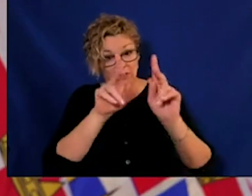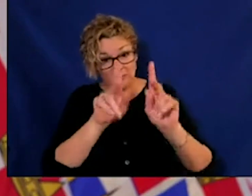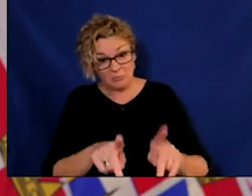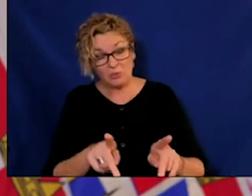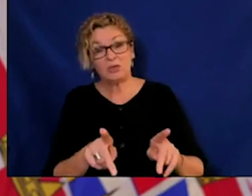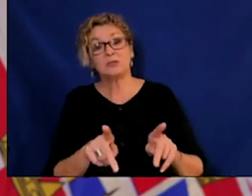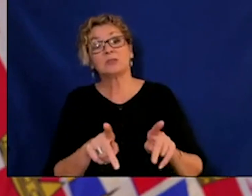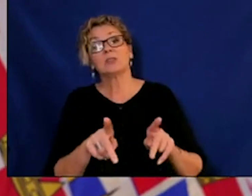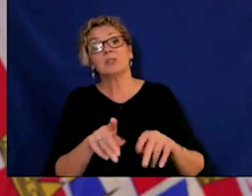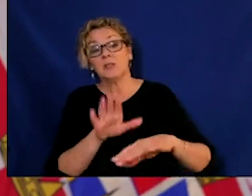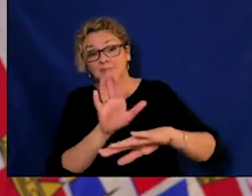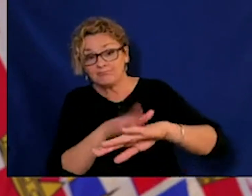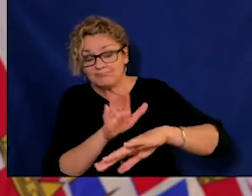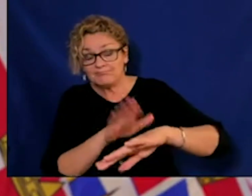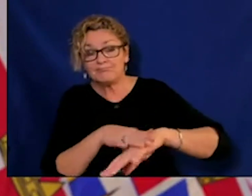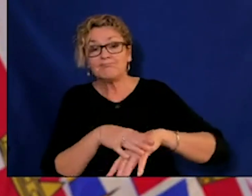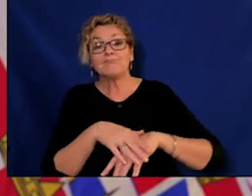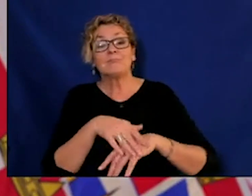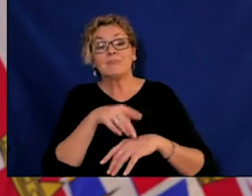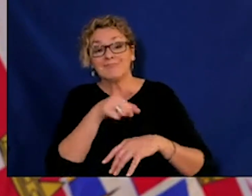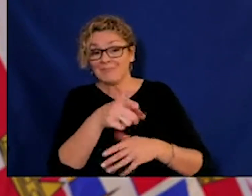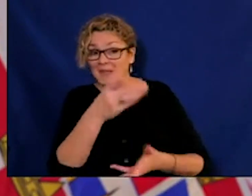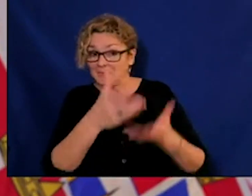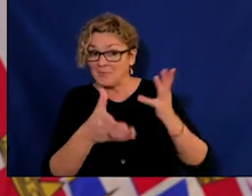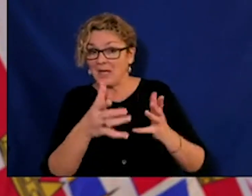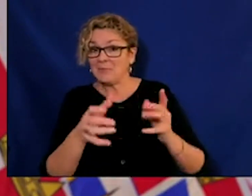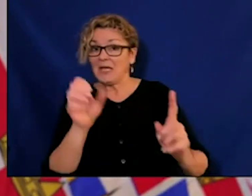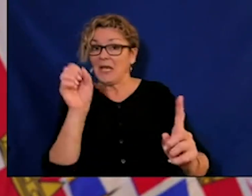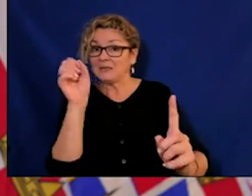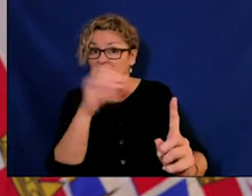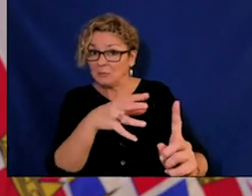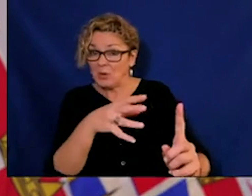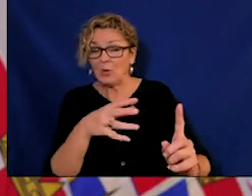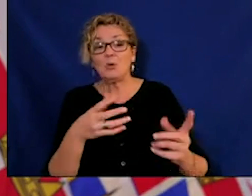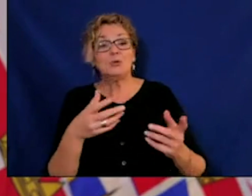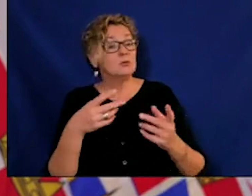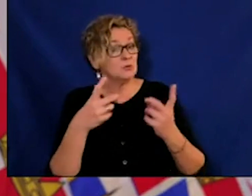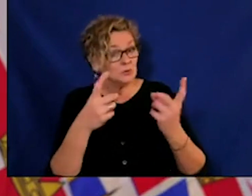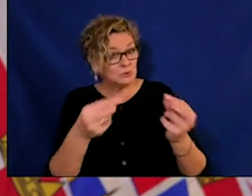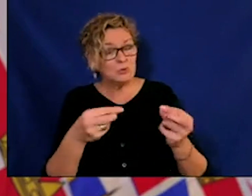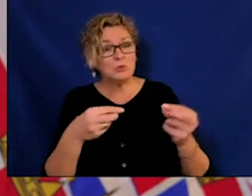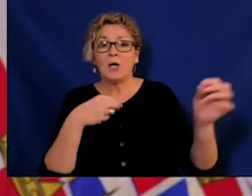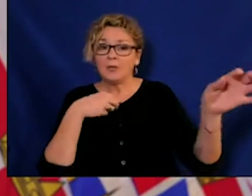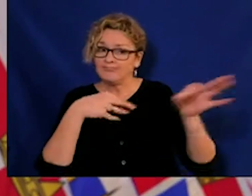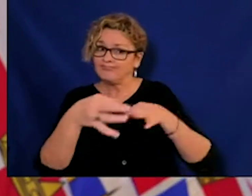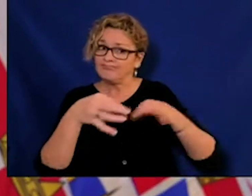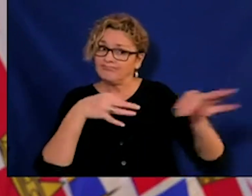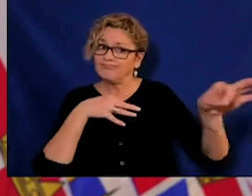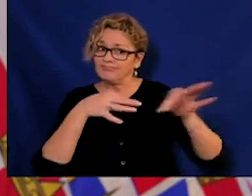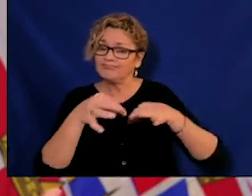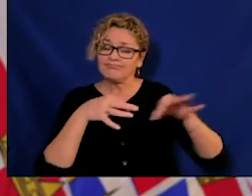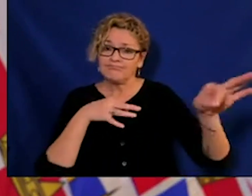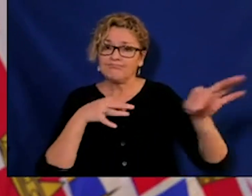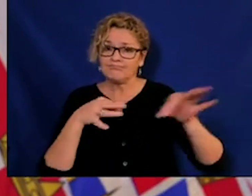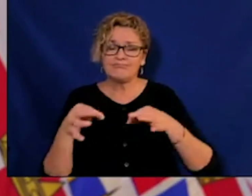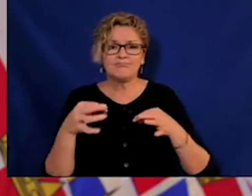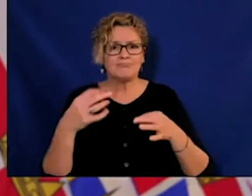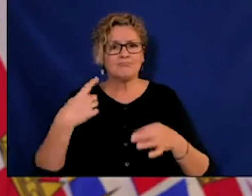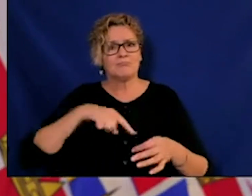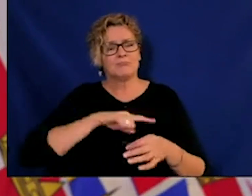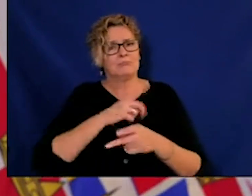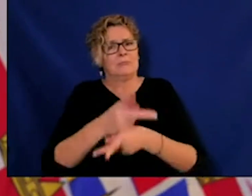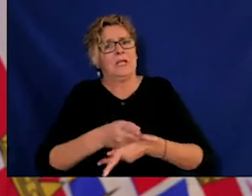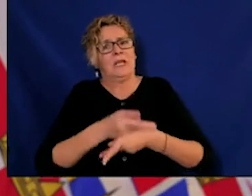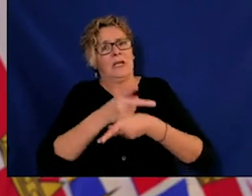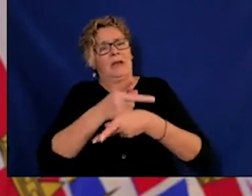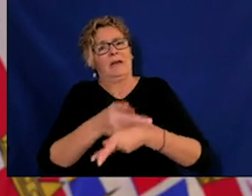all of the data that we have is available to people, and I'm not hiding anything. I'd like to give more as much as I